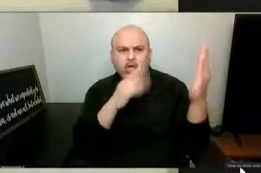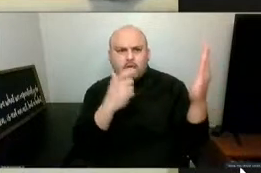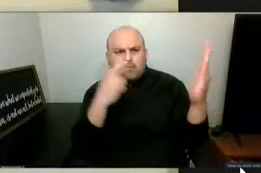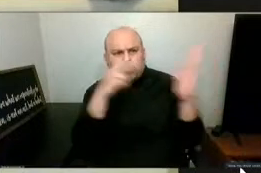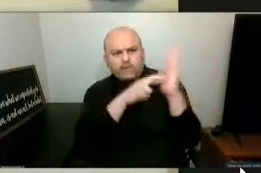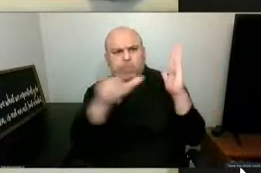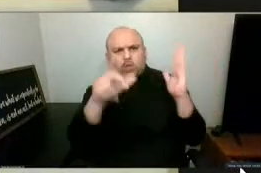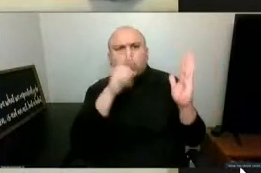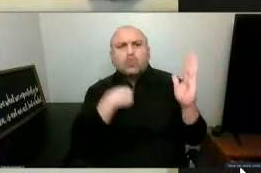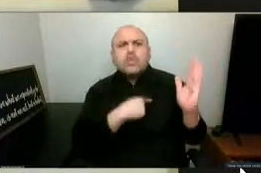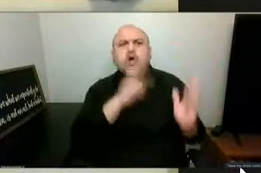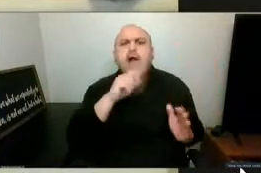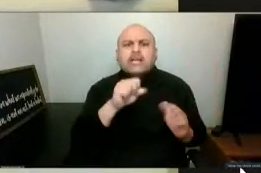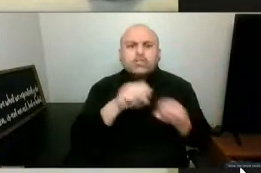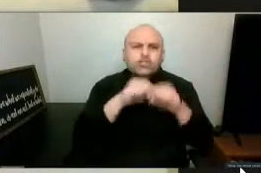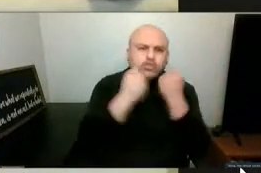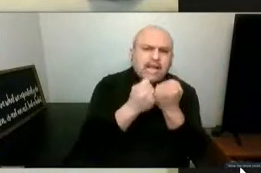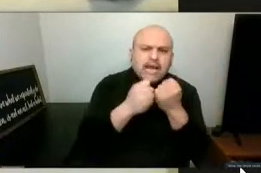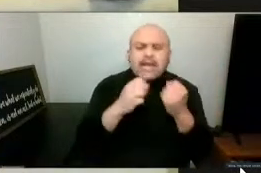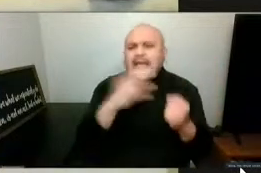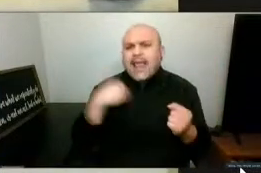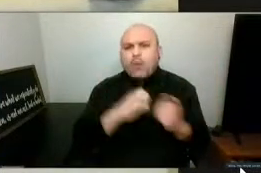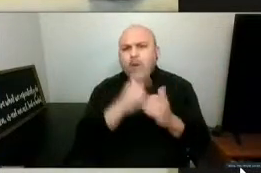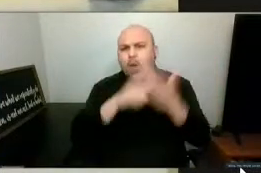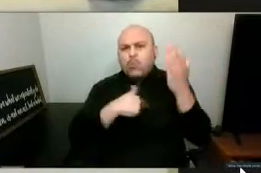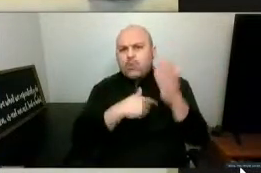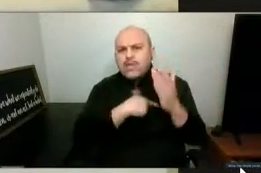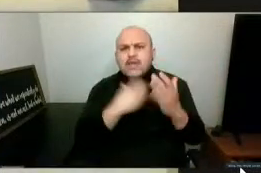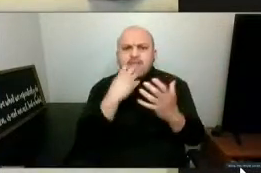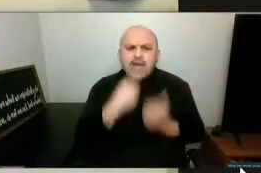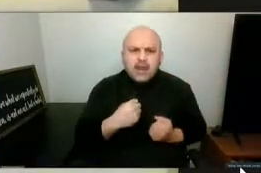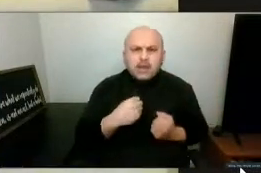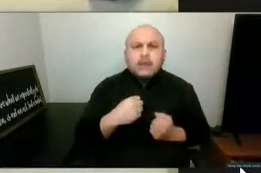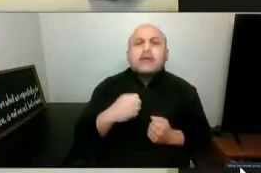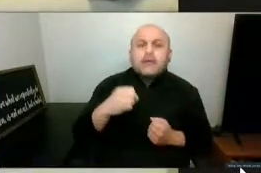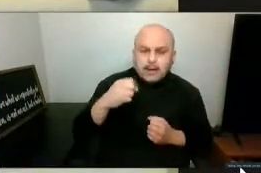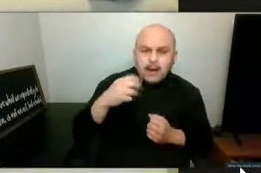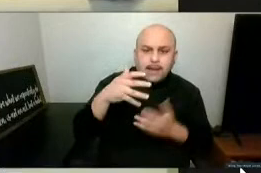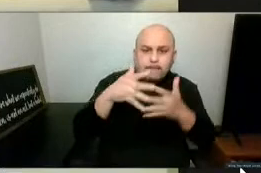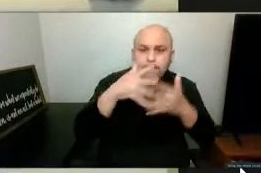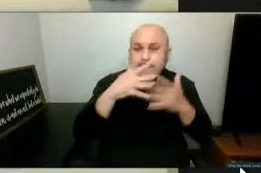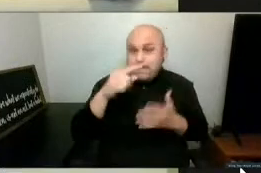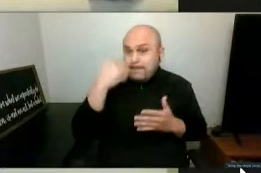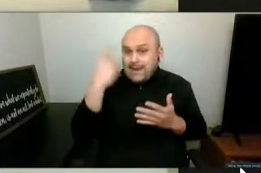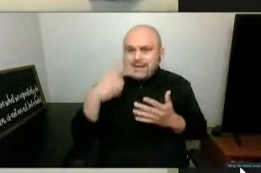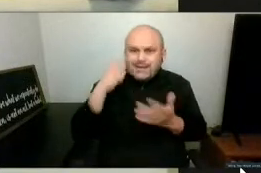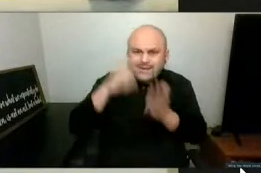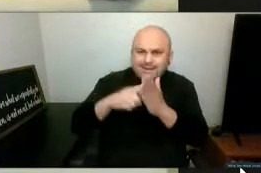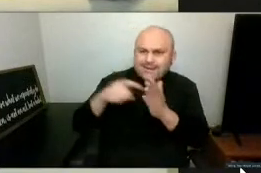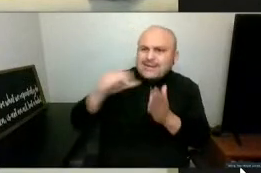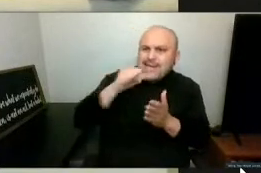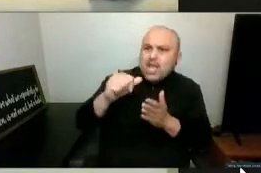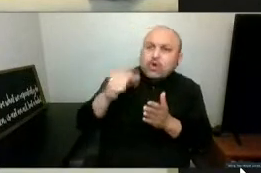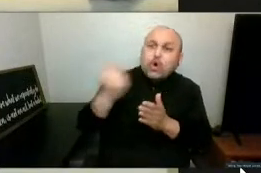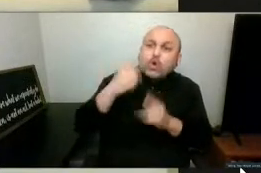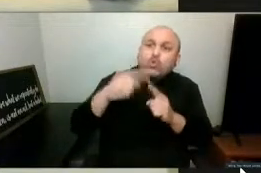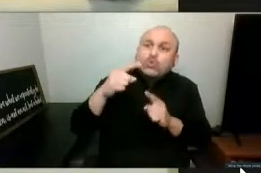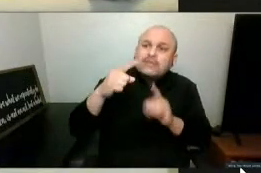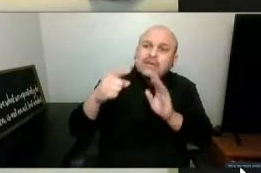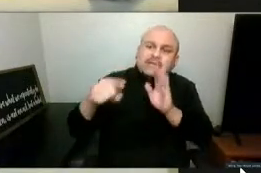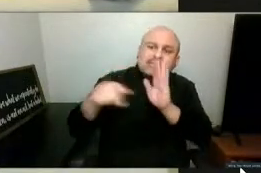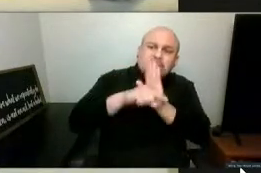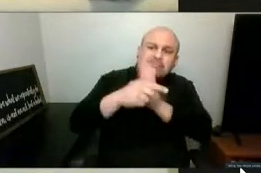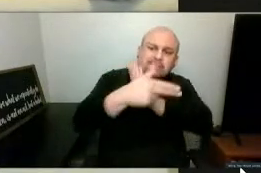we value. The Black community's conflict with America's mental health system is not solely due to stigma or faith-centered beliefs and